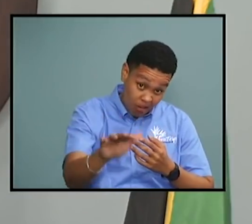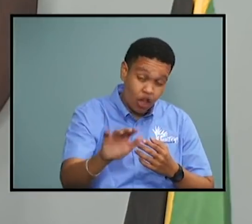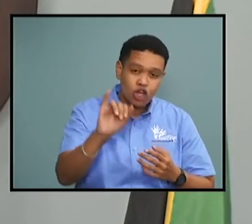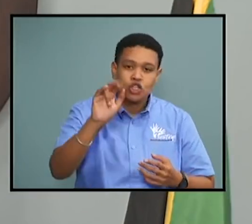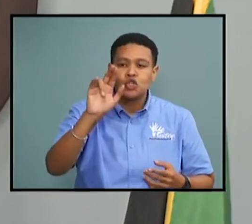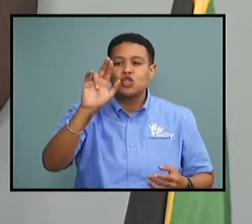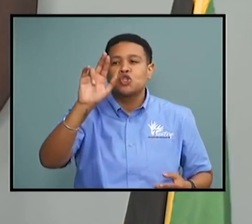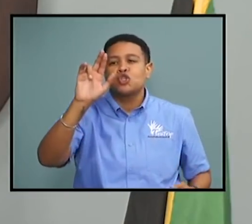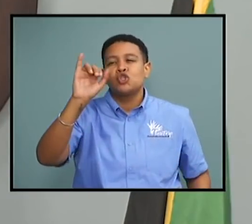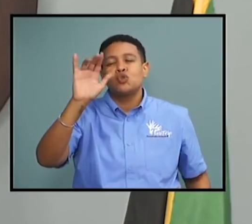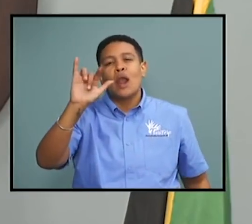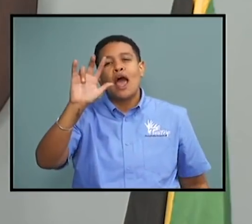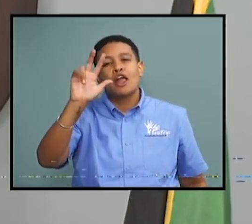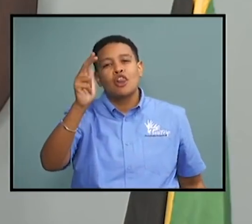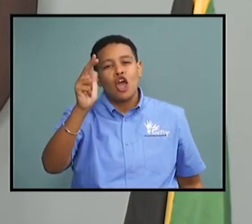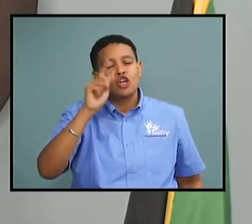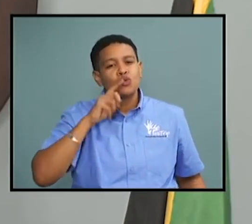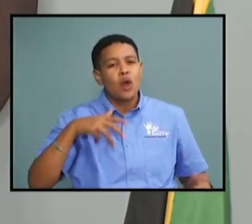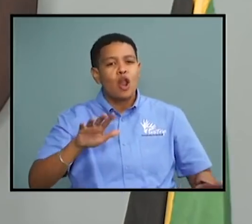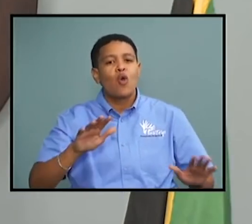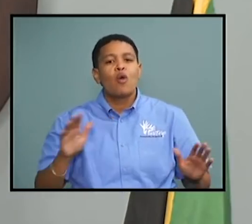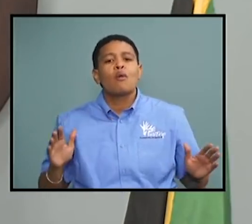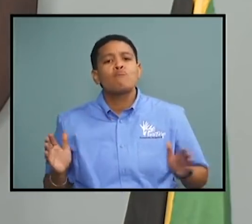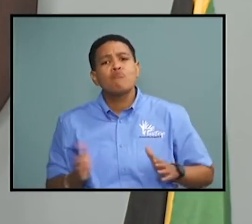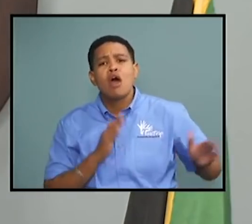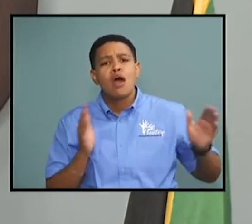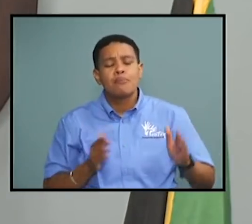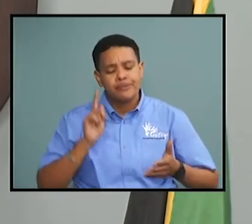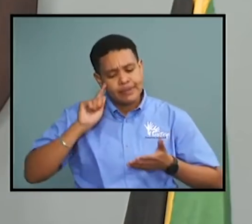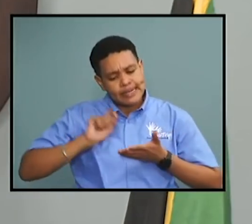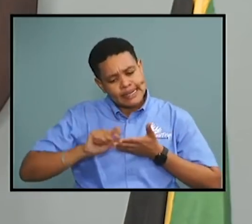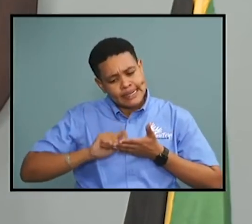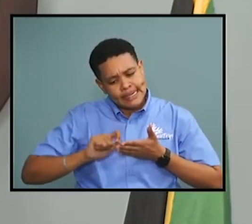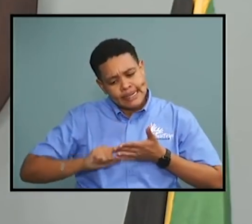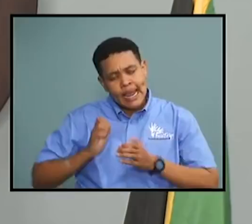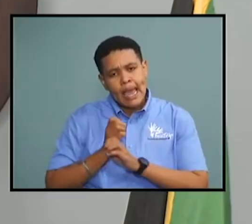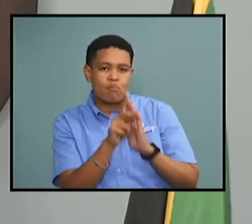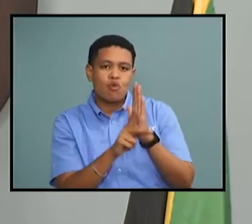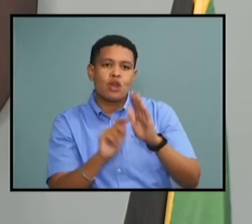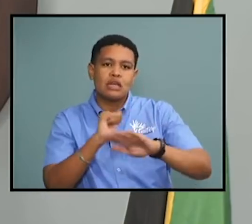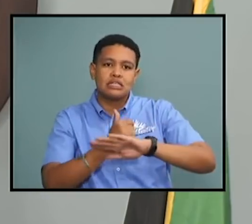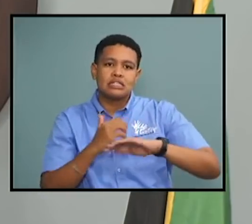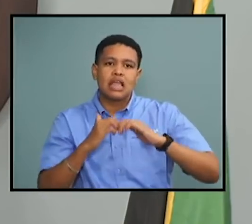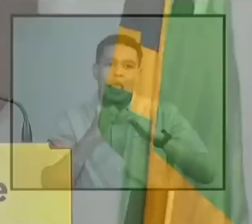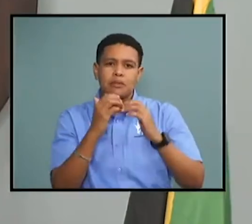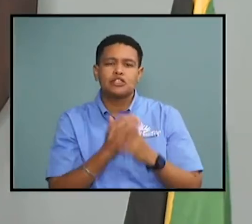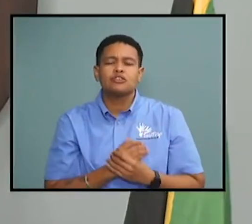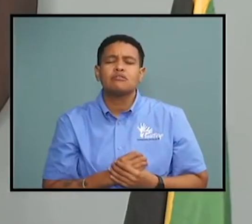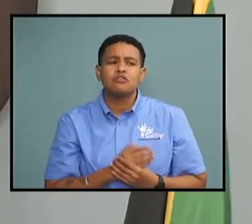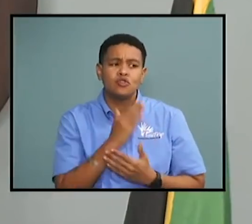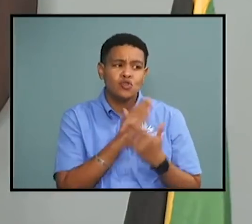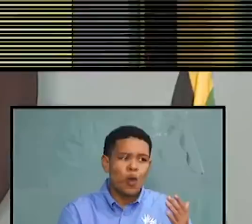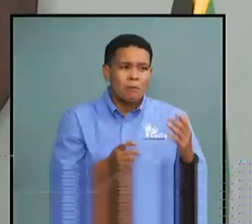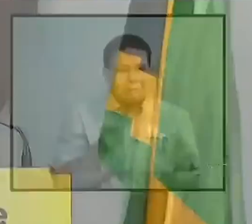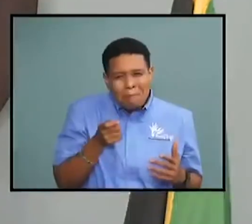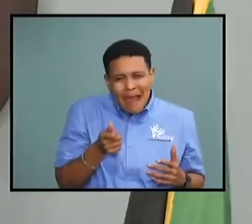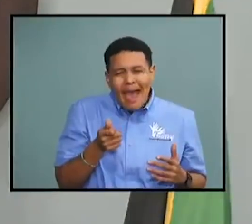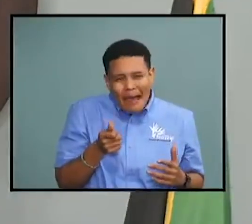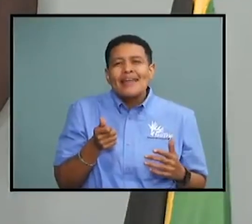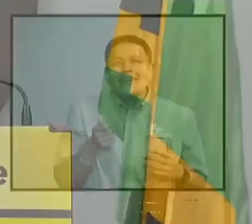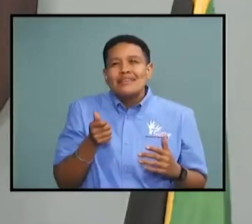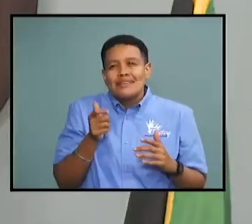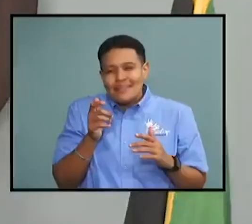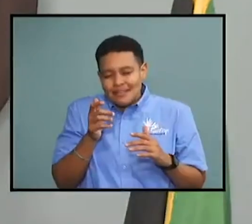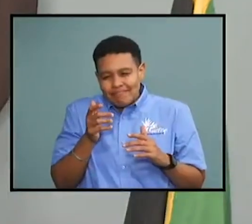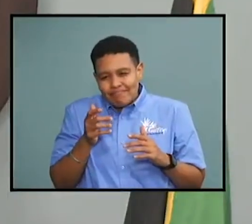3rd to facilitate preparation for the examinations. There were some minor glitches, however, as